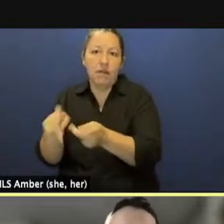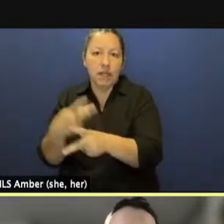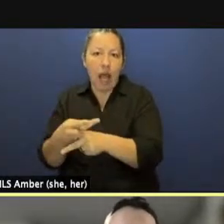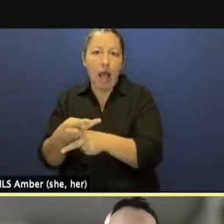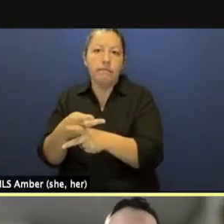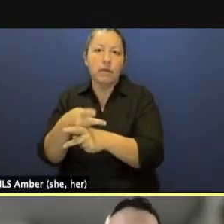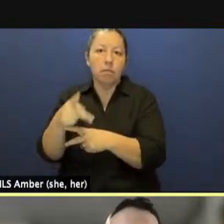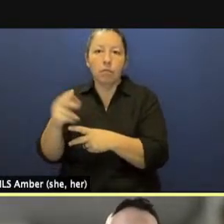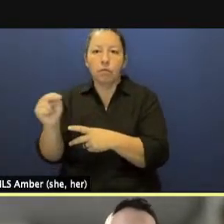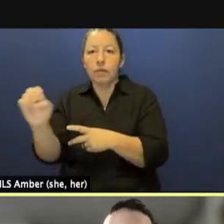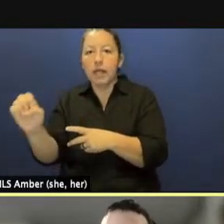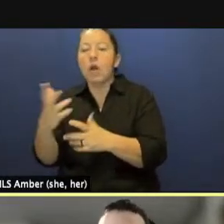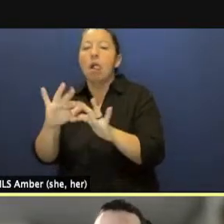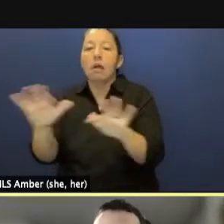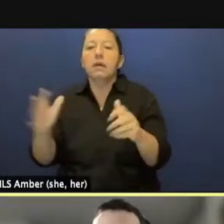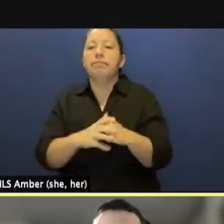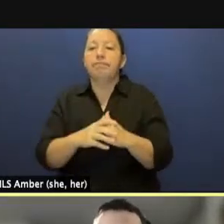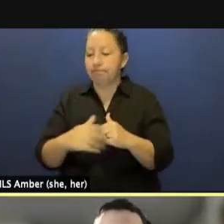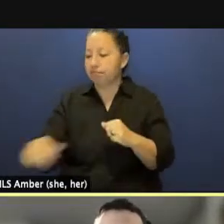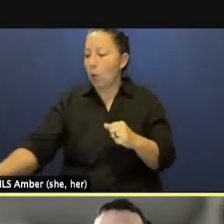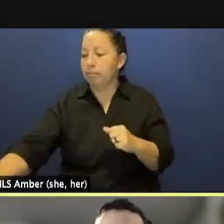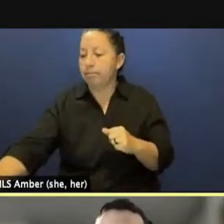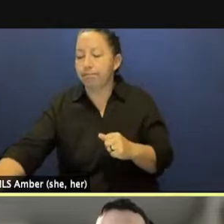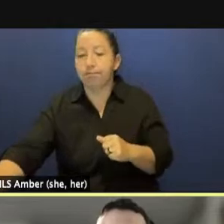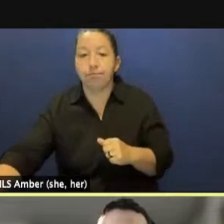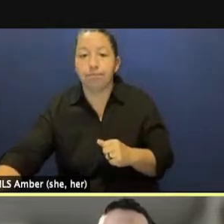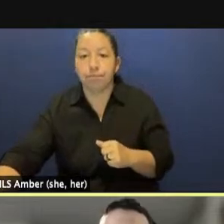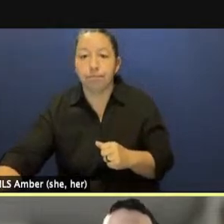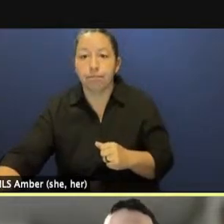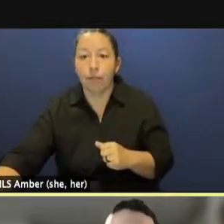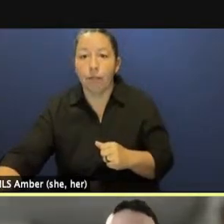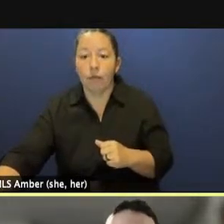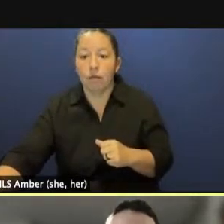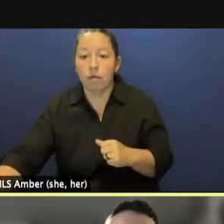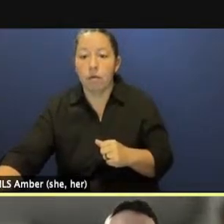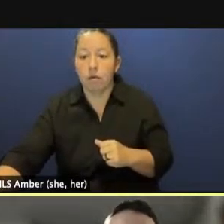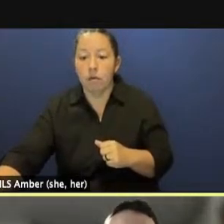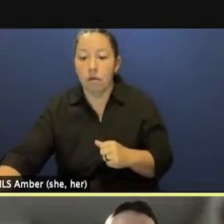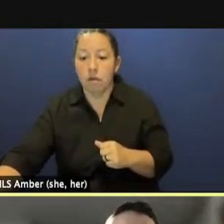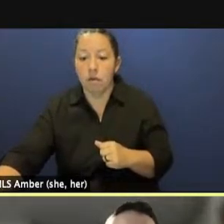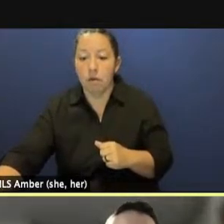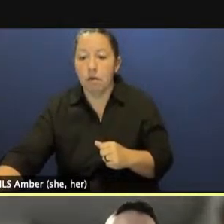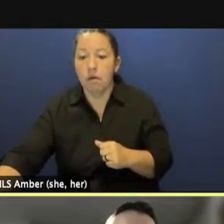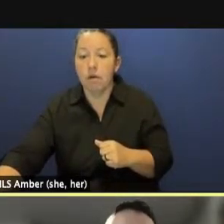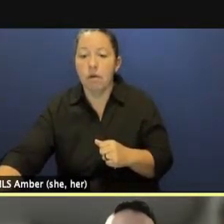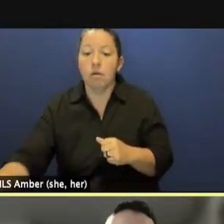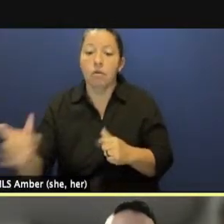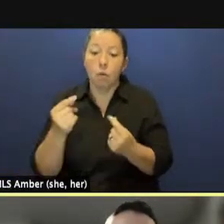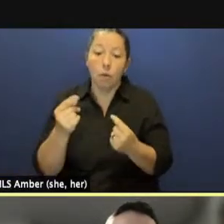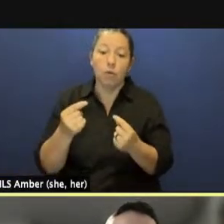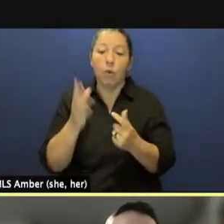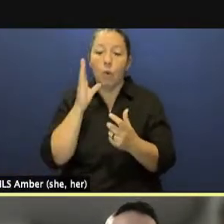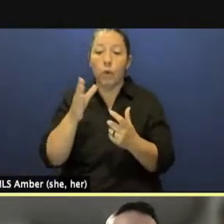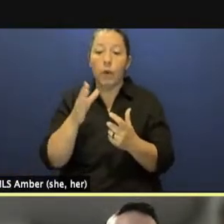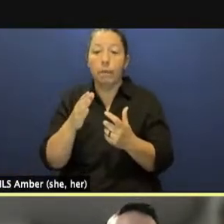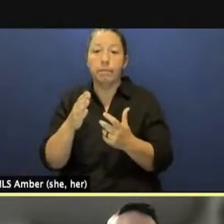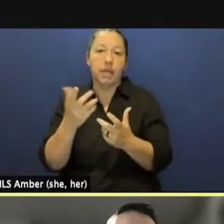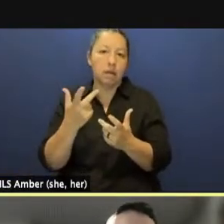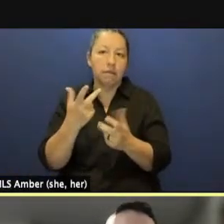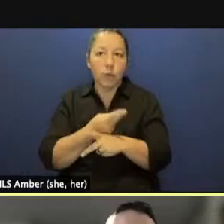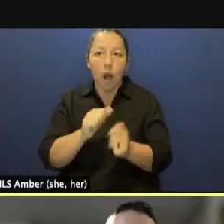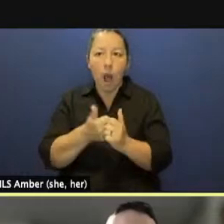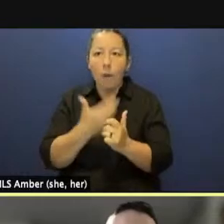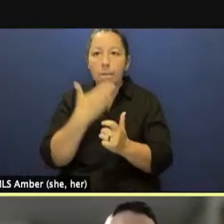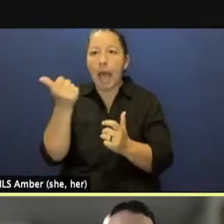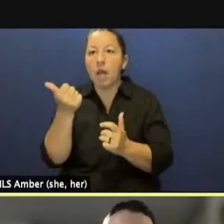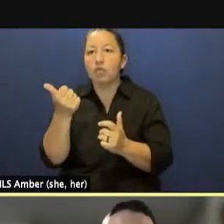know about the contaminants. So if we extract the oxygen as gas or liquid, we may have some extra contaminants that could come in a process. We